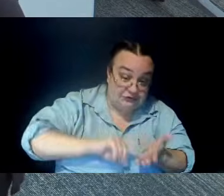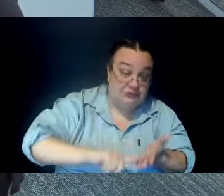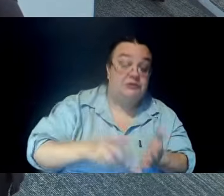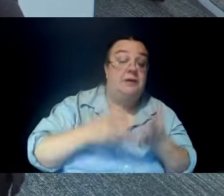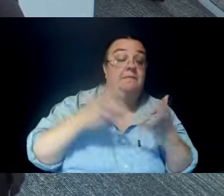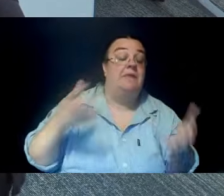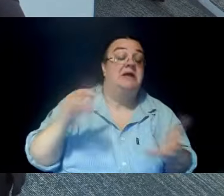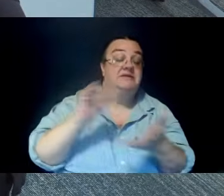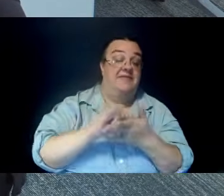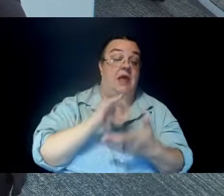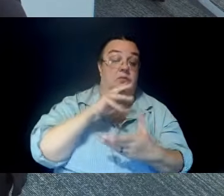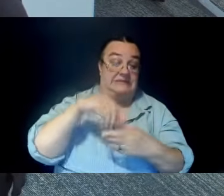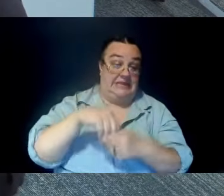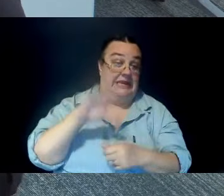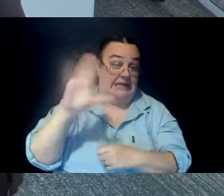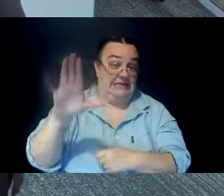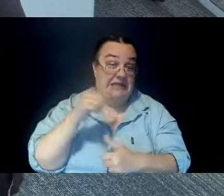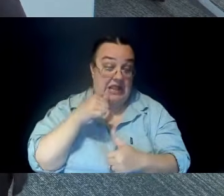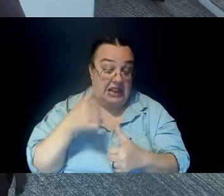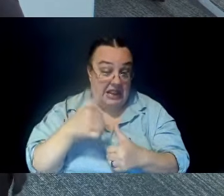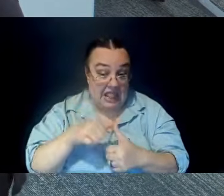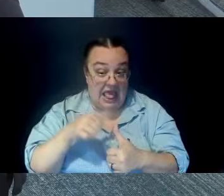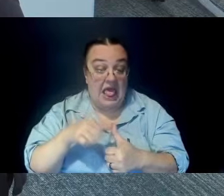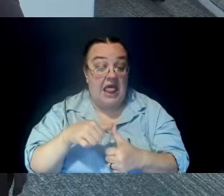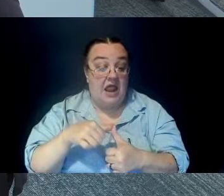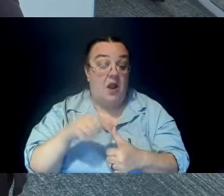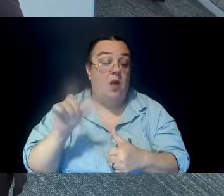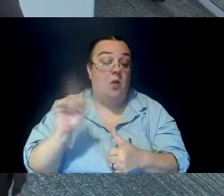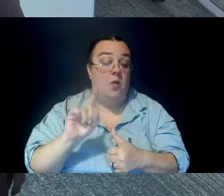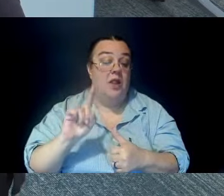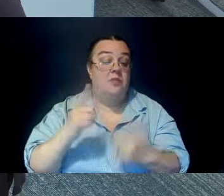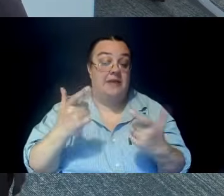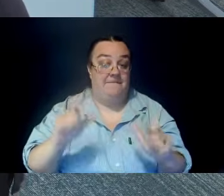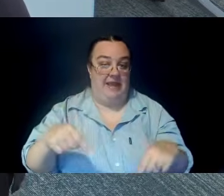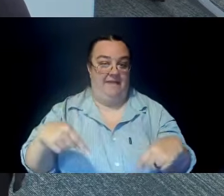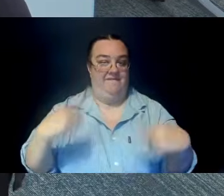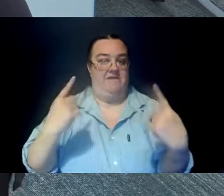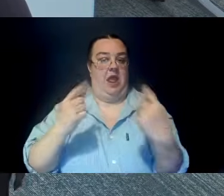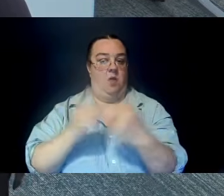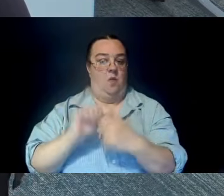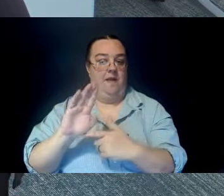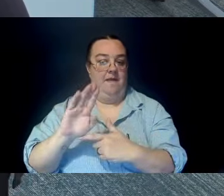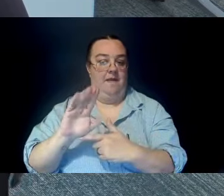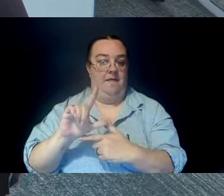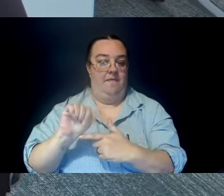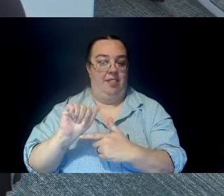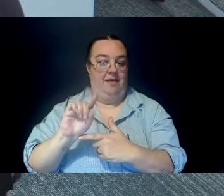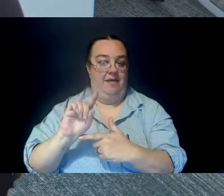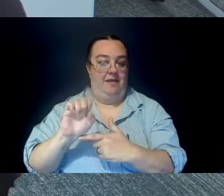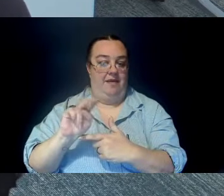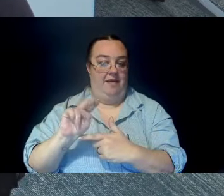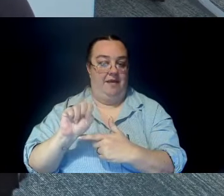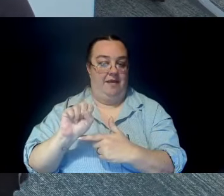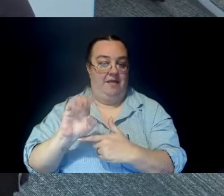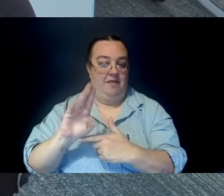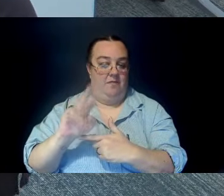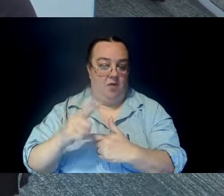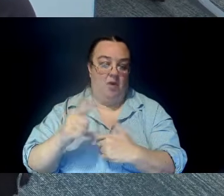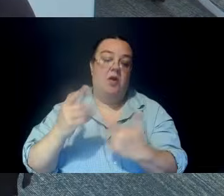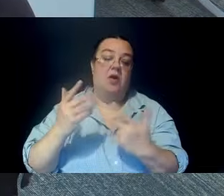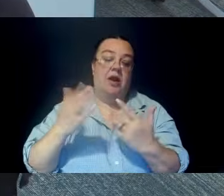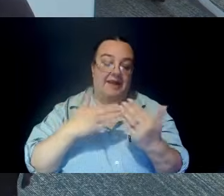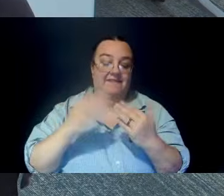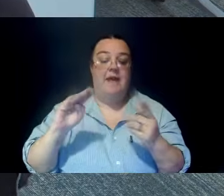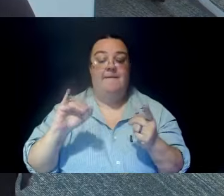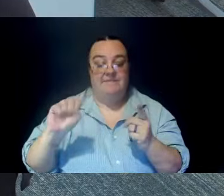was in his letter to when there was the big fight with Bladensburg. So even though Ms. Sallow has unfortunately been vilified much